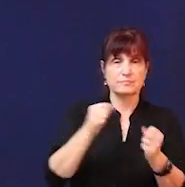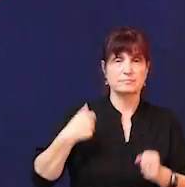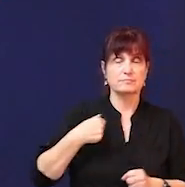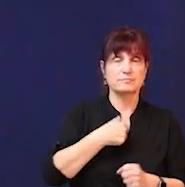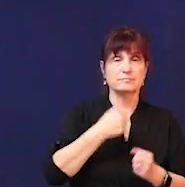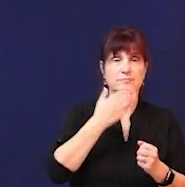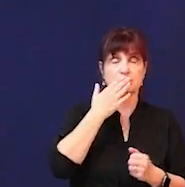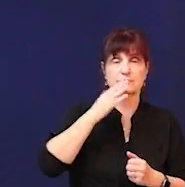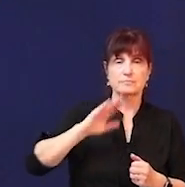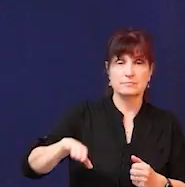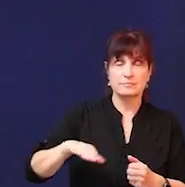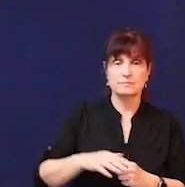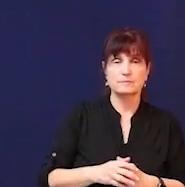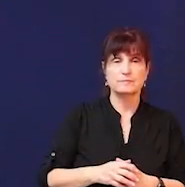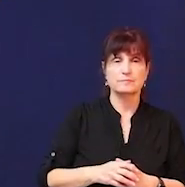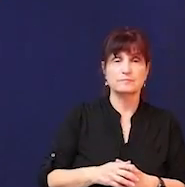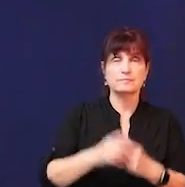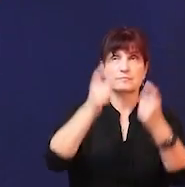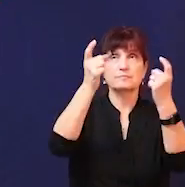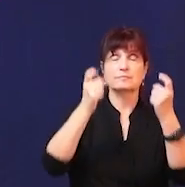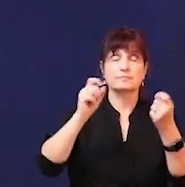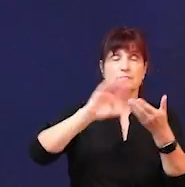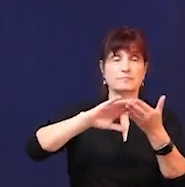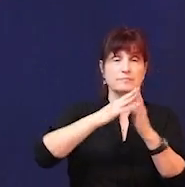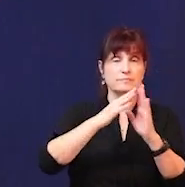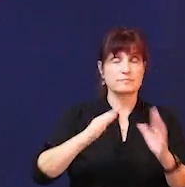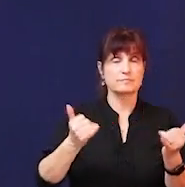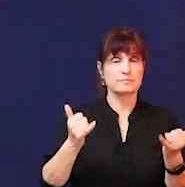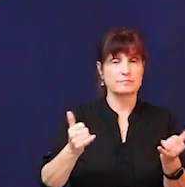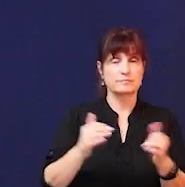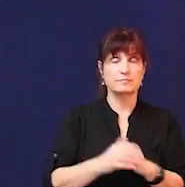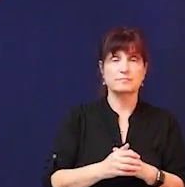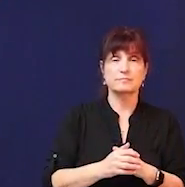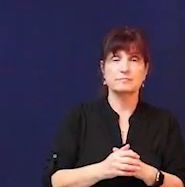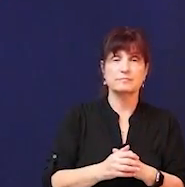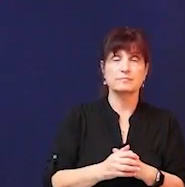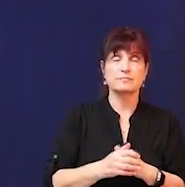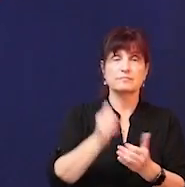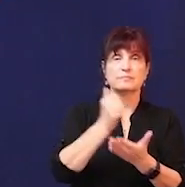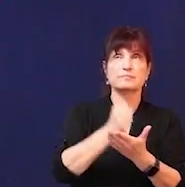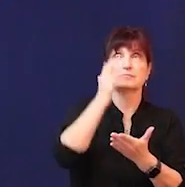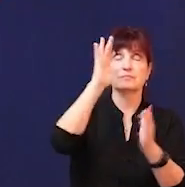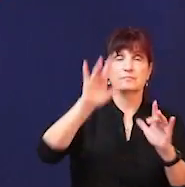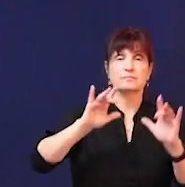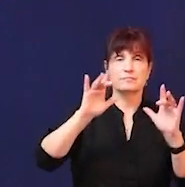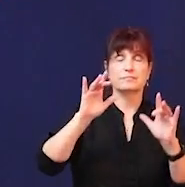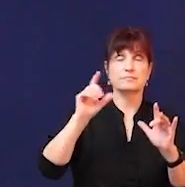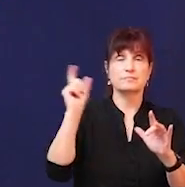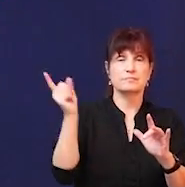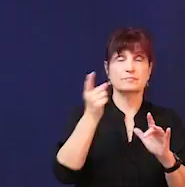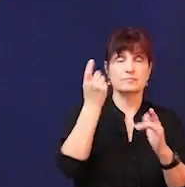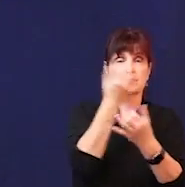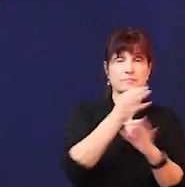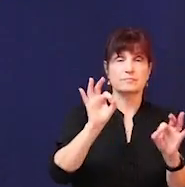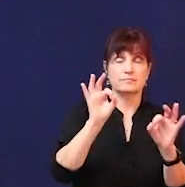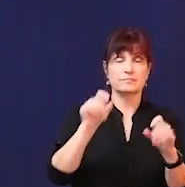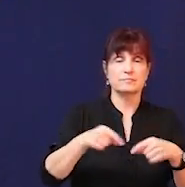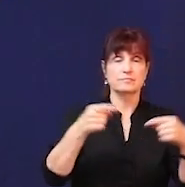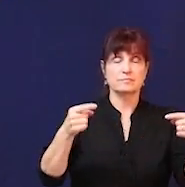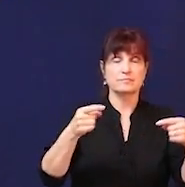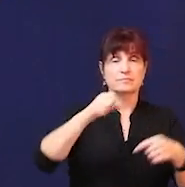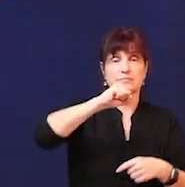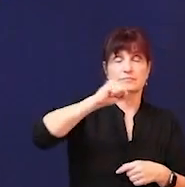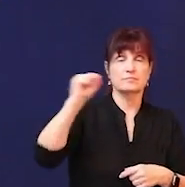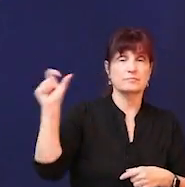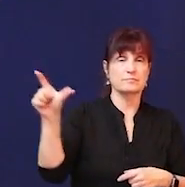us, Lord, we pray, from every evil. Graciously grant peace in our days, that by the help of your mercy we may be always free from